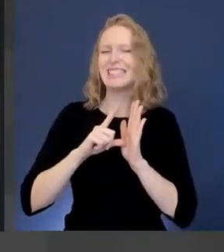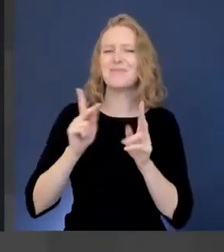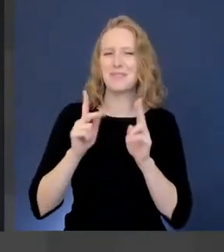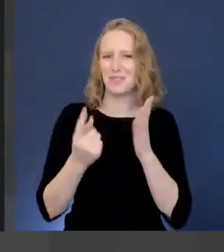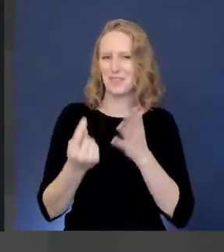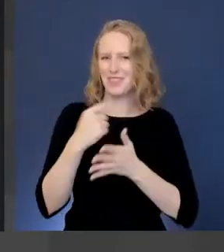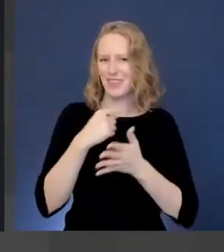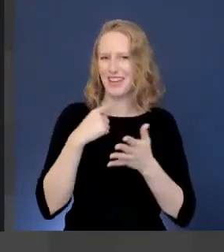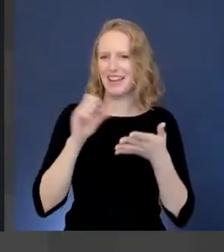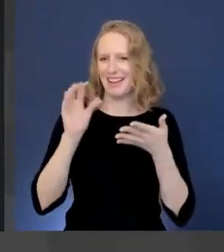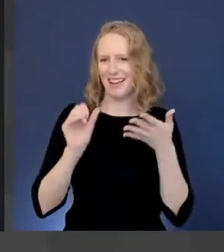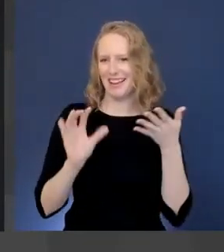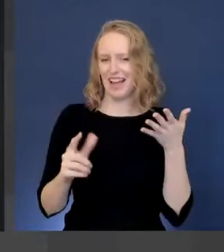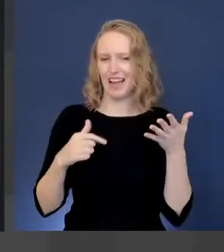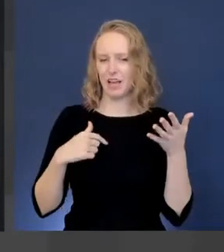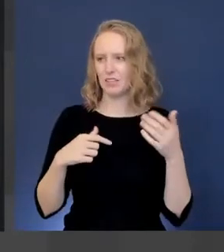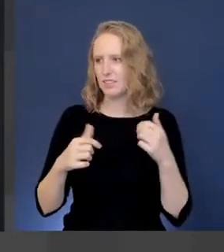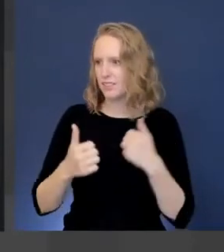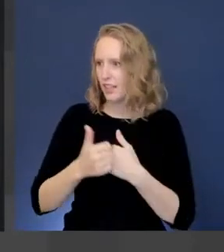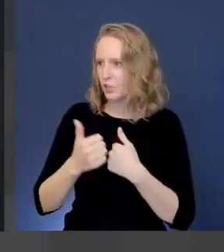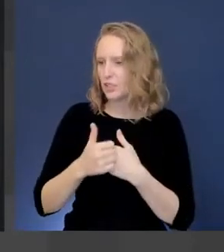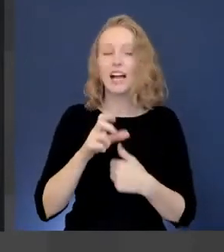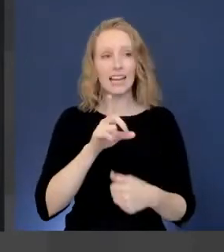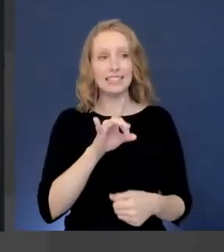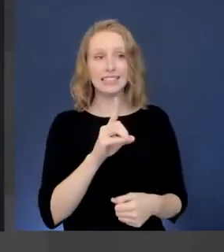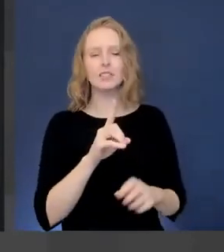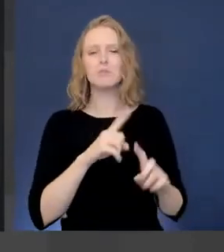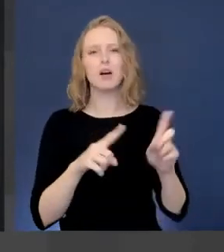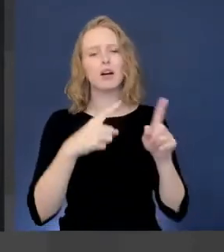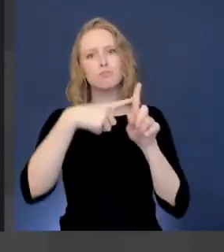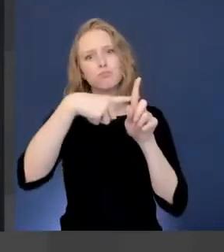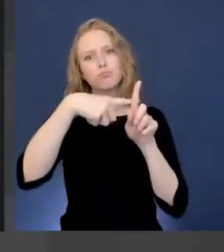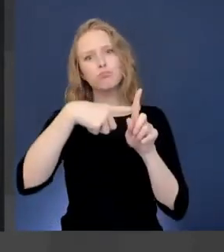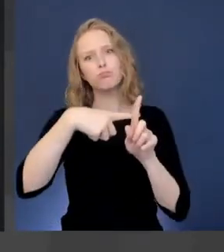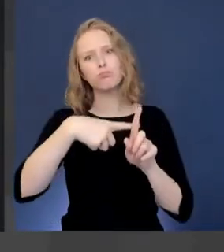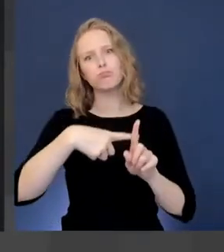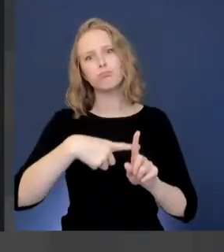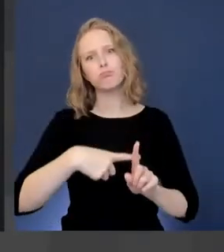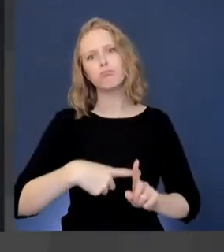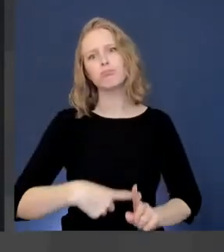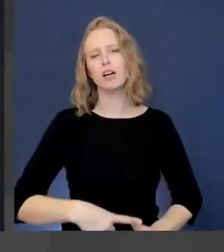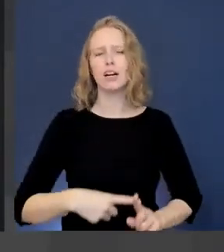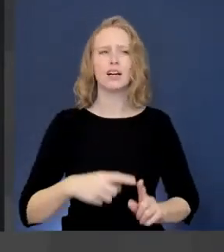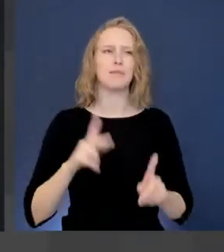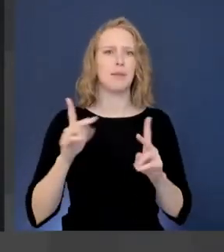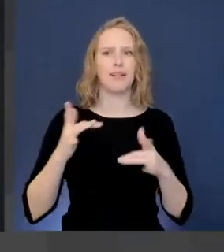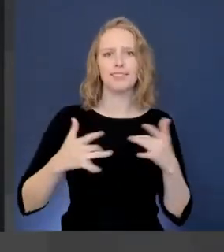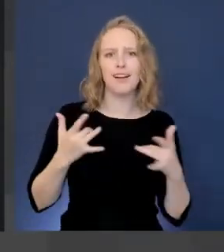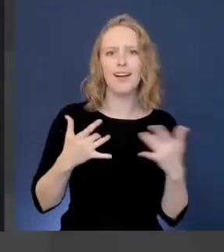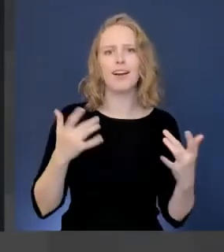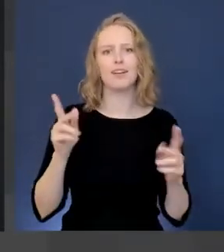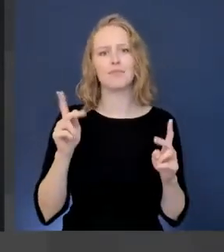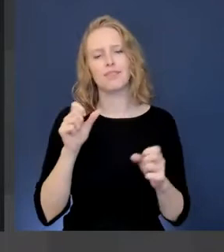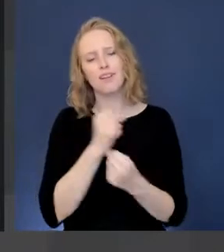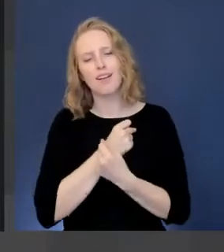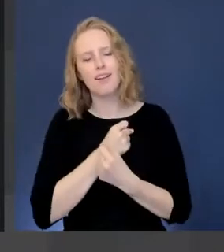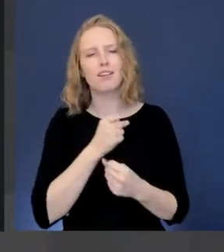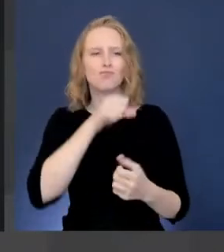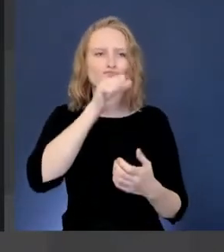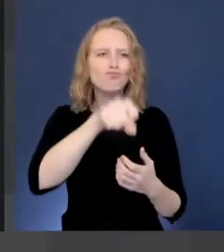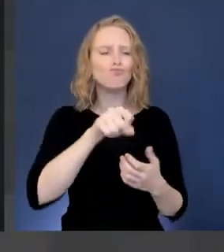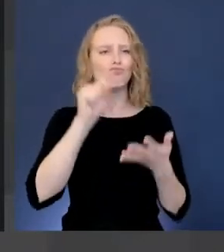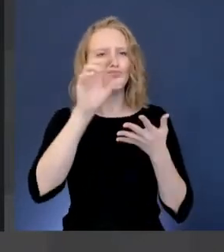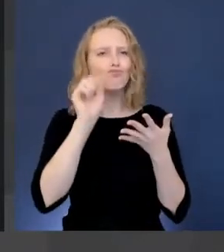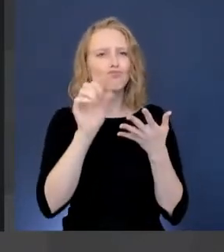Yeah, it was, but it was so positive. It was so full of excitement and love for the game, and yeah, we were so proud to